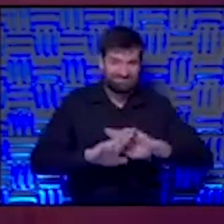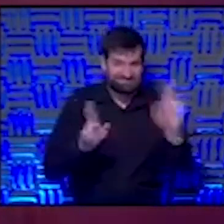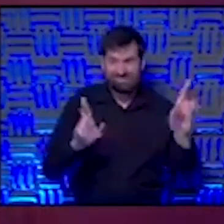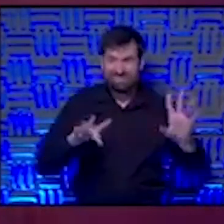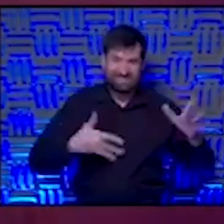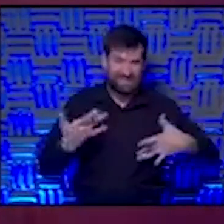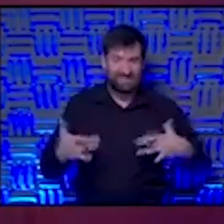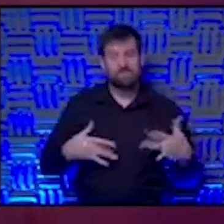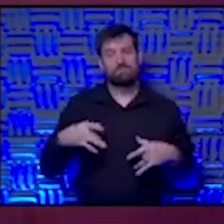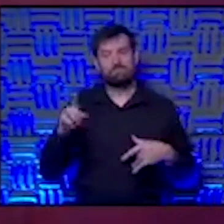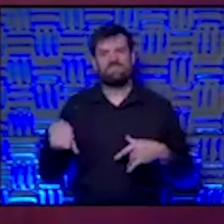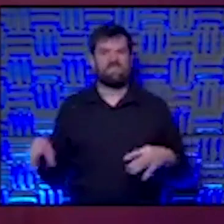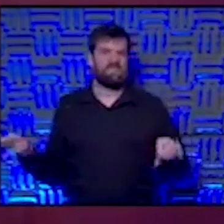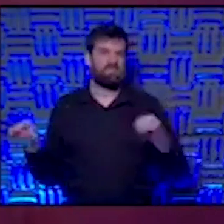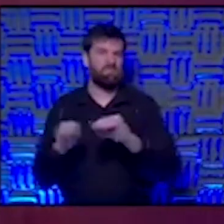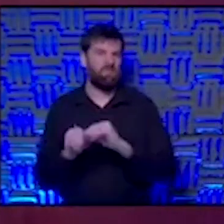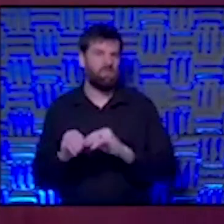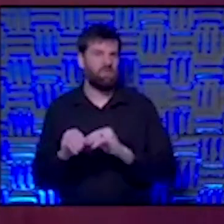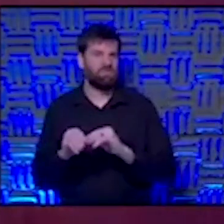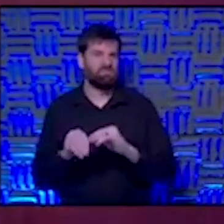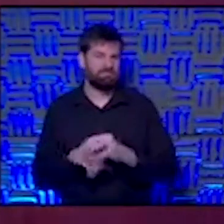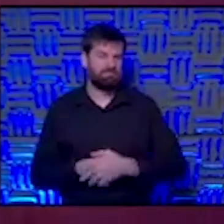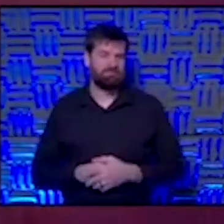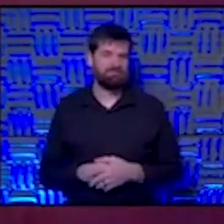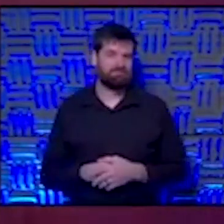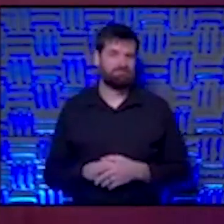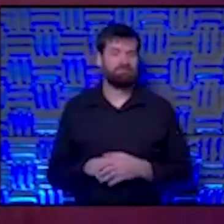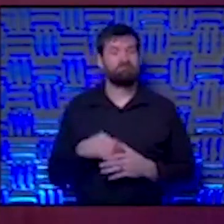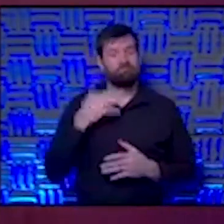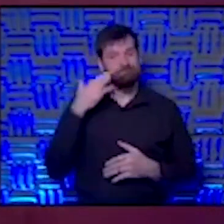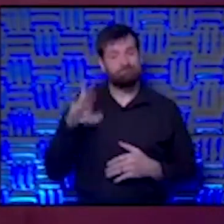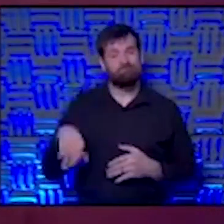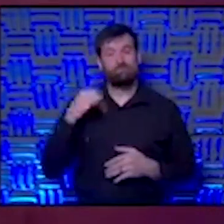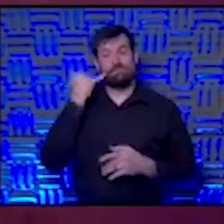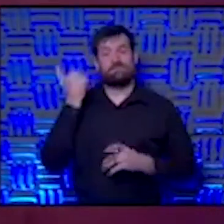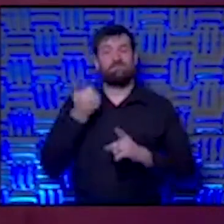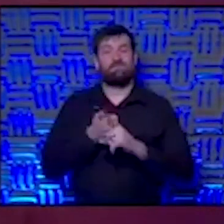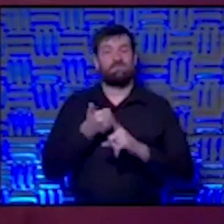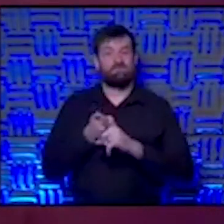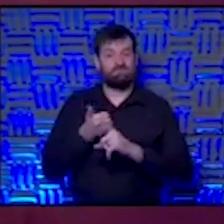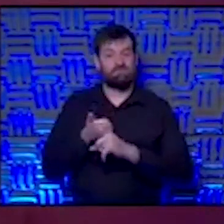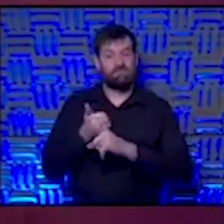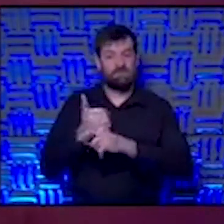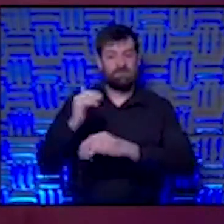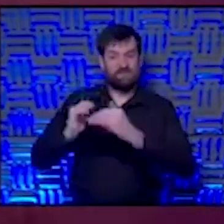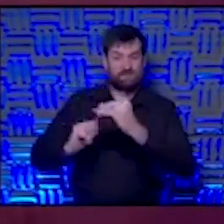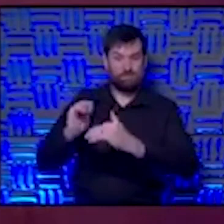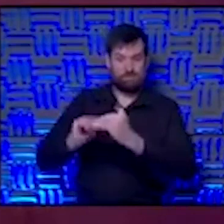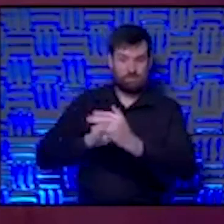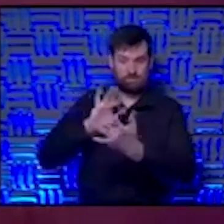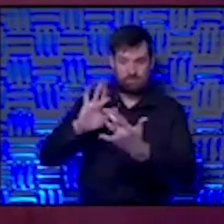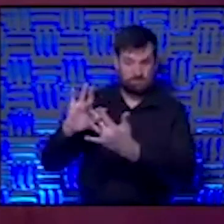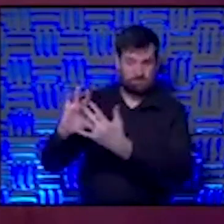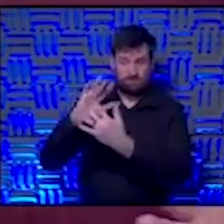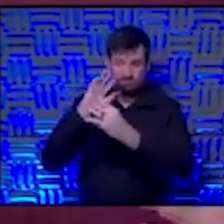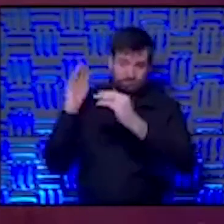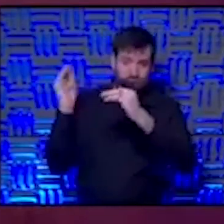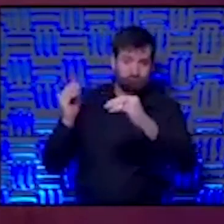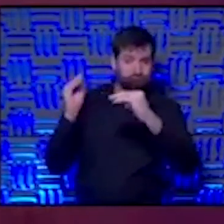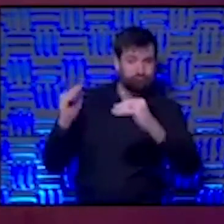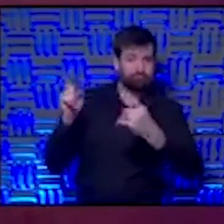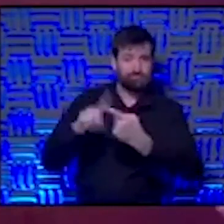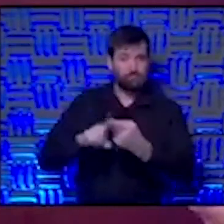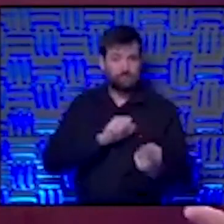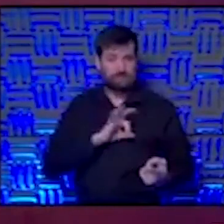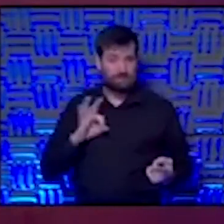we need to get that to a higher number. So I know that if the facilities that we have contact with are having education to staff,